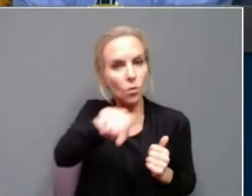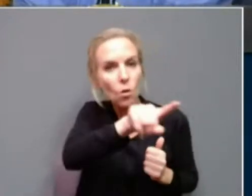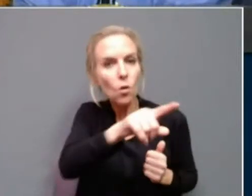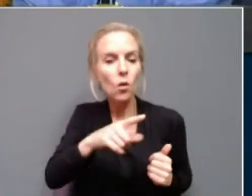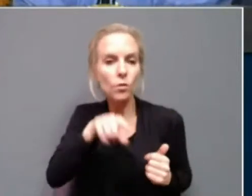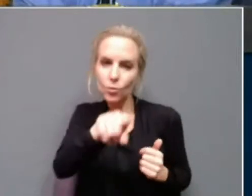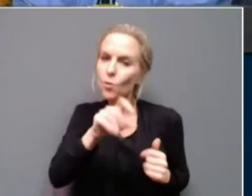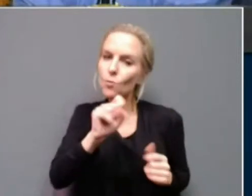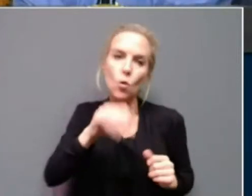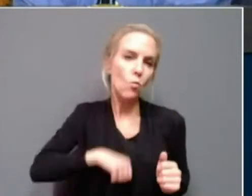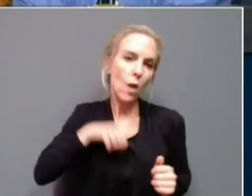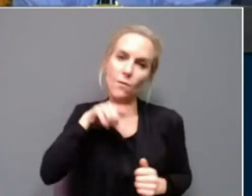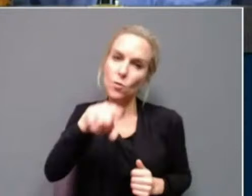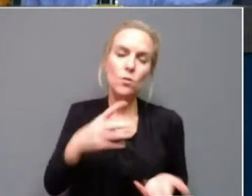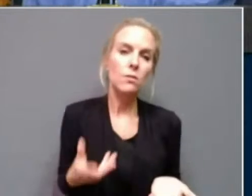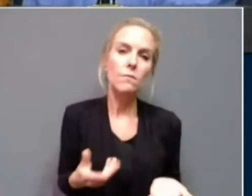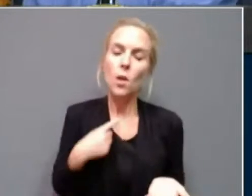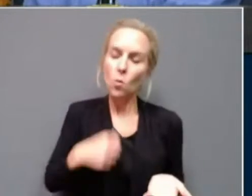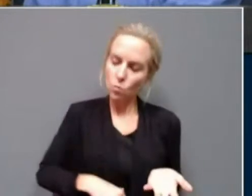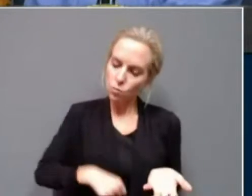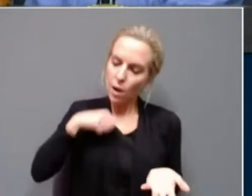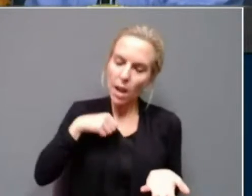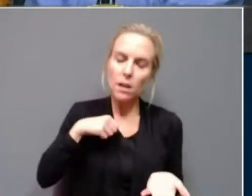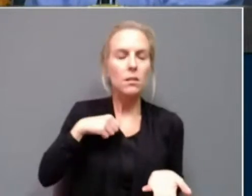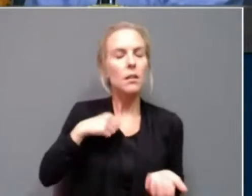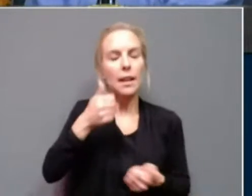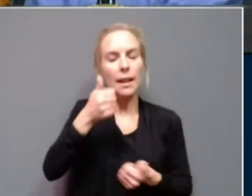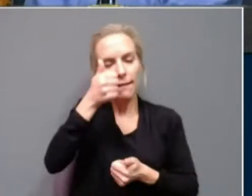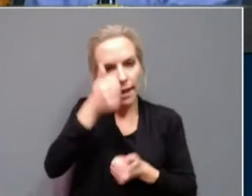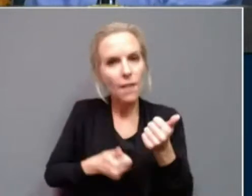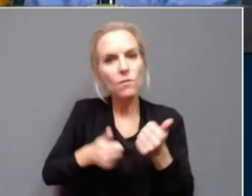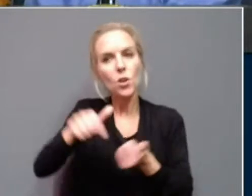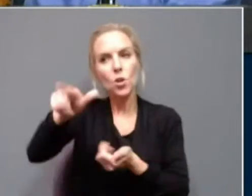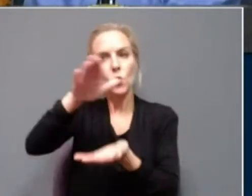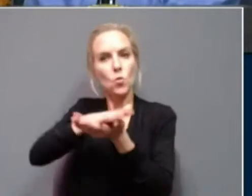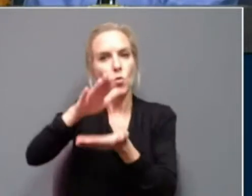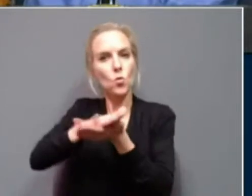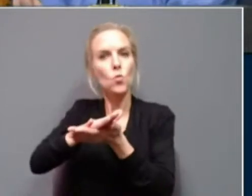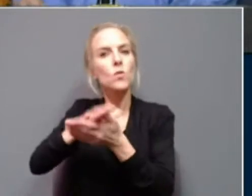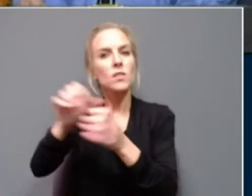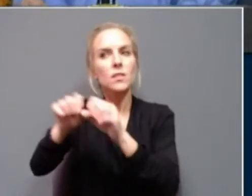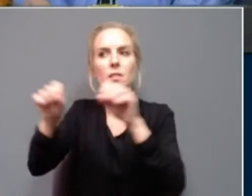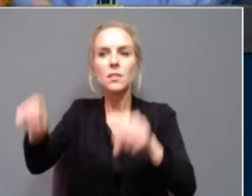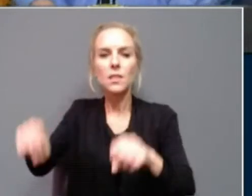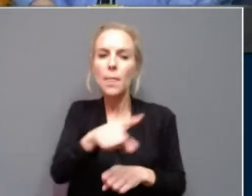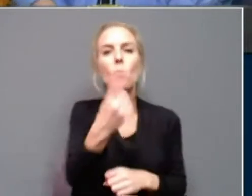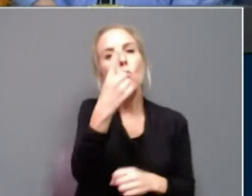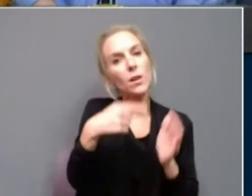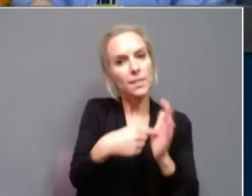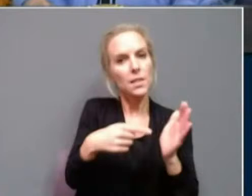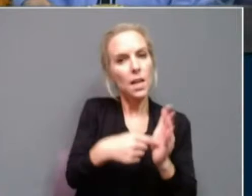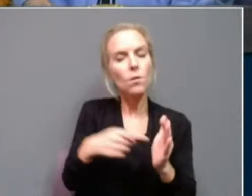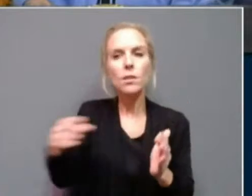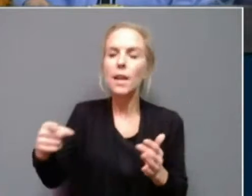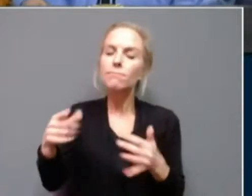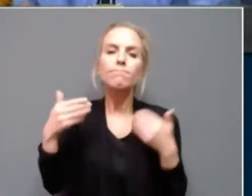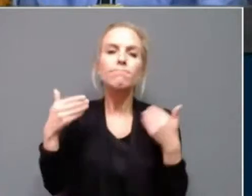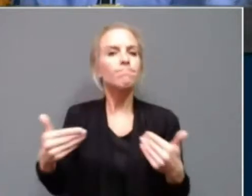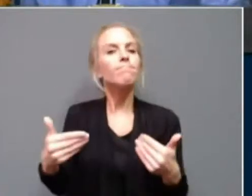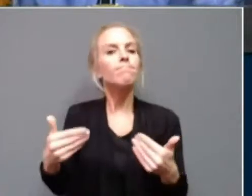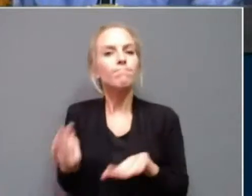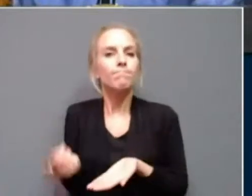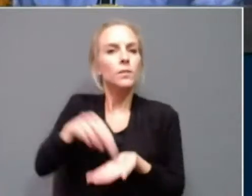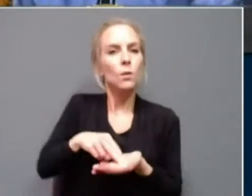you. And I'm so proud of every other school system. This is just one example that was stepping up and doing it